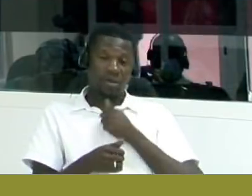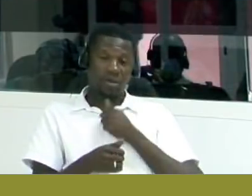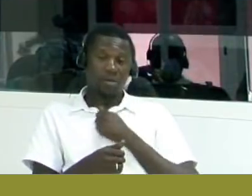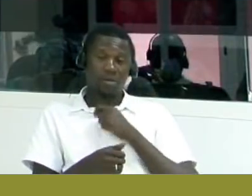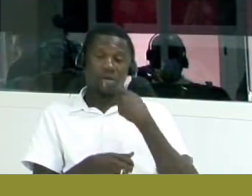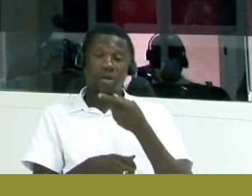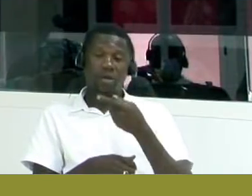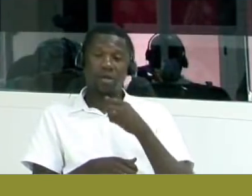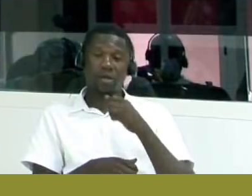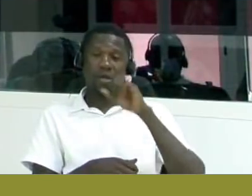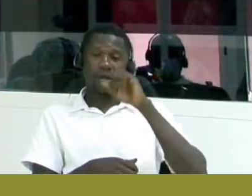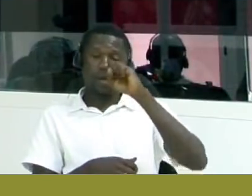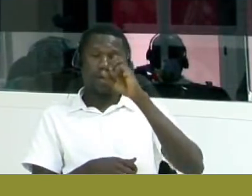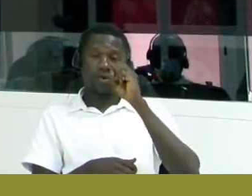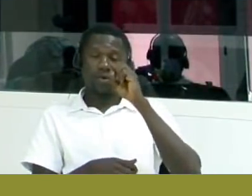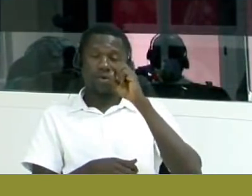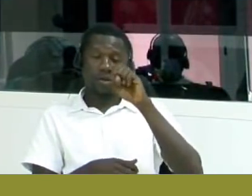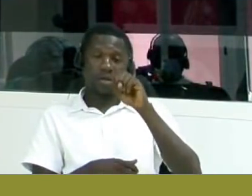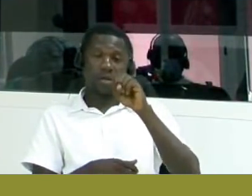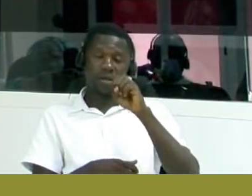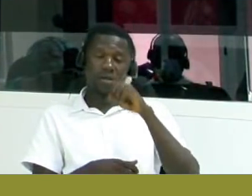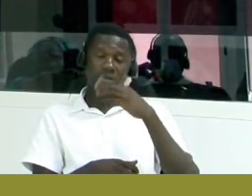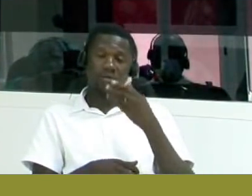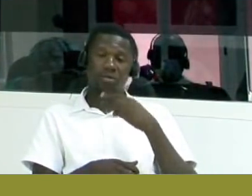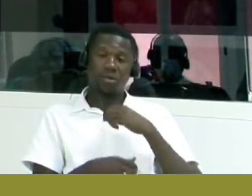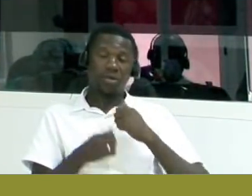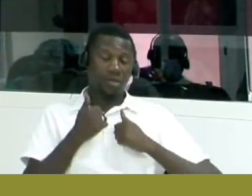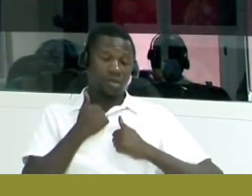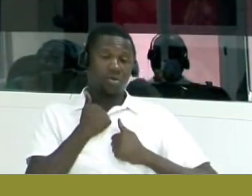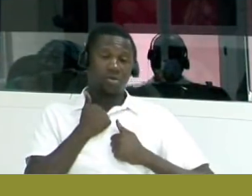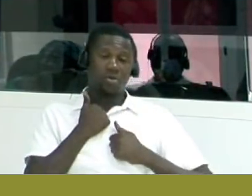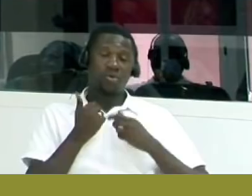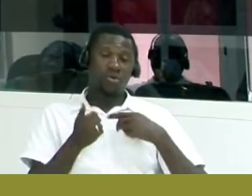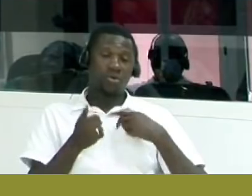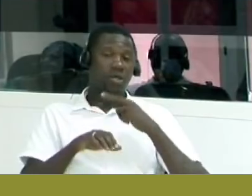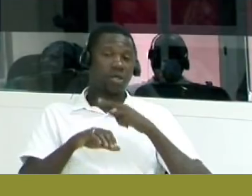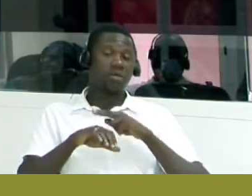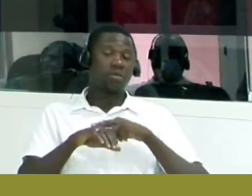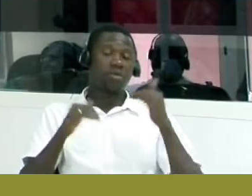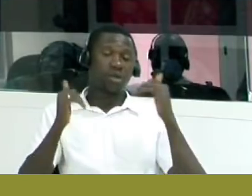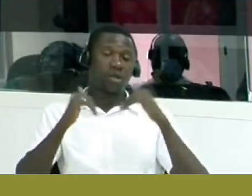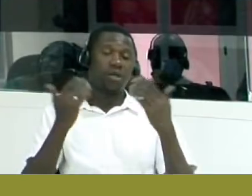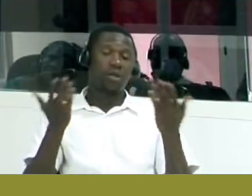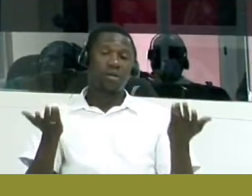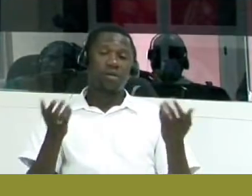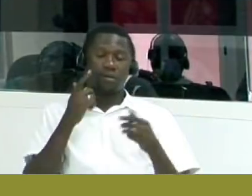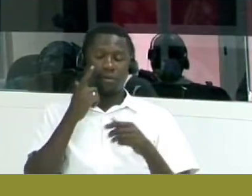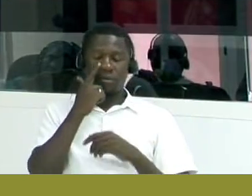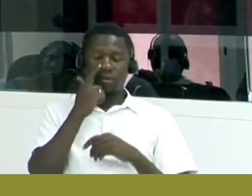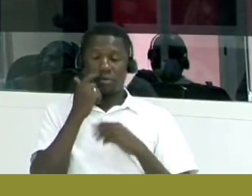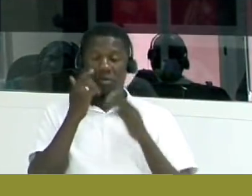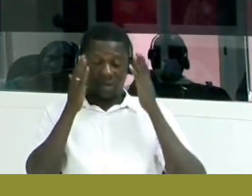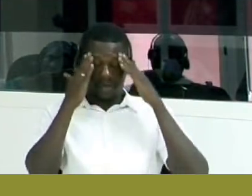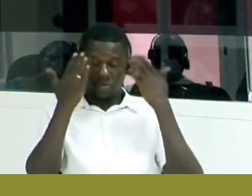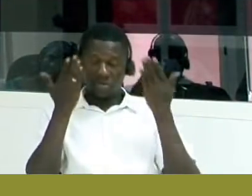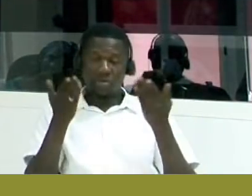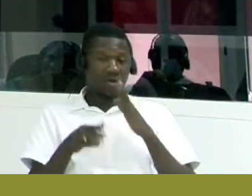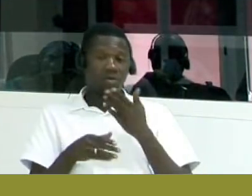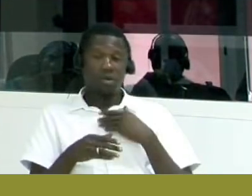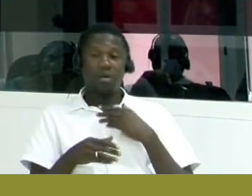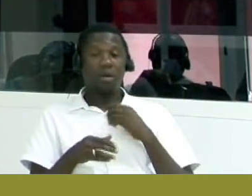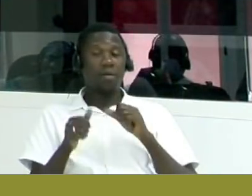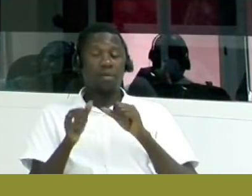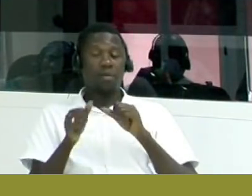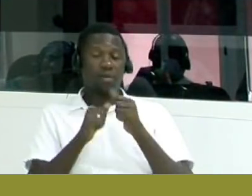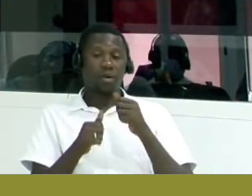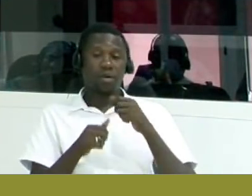Interior during that meeting? I cannot speak for him, but I'm not sure whether he threatened them, but maybe he would be in a better position to